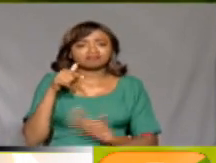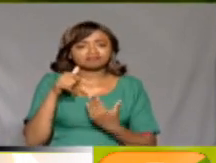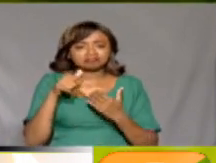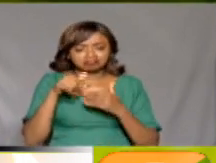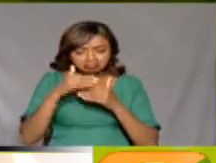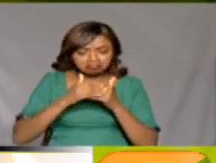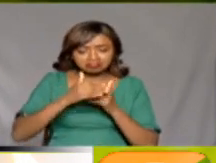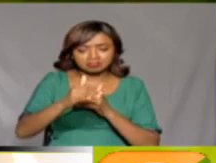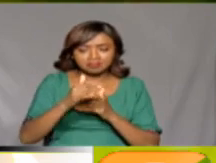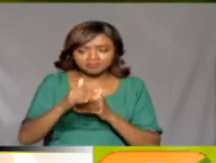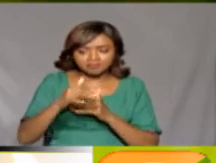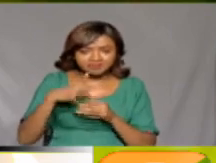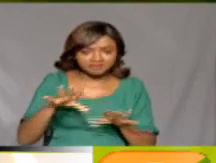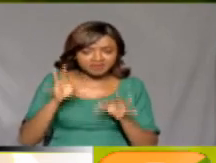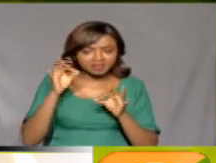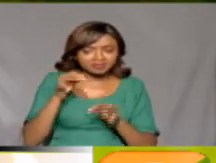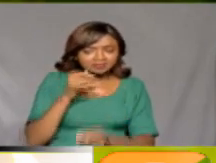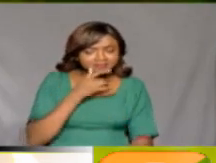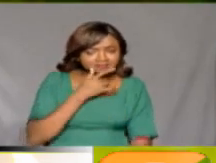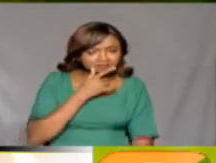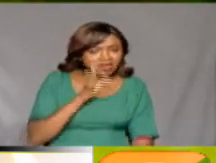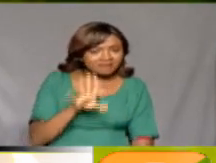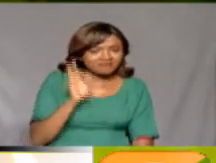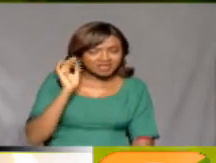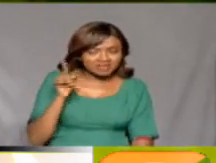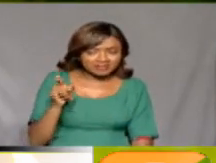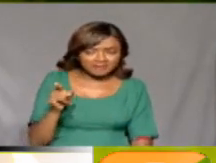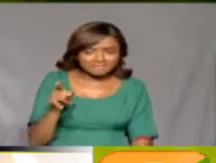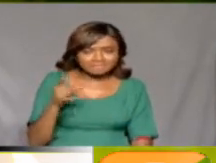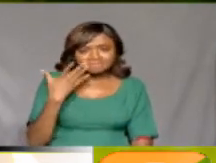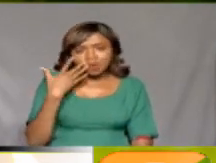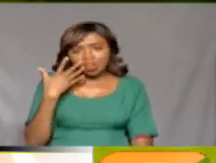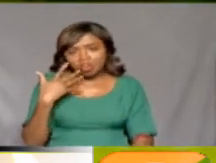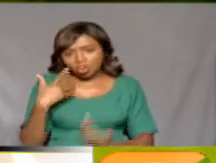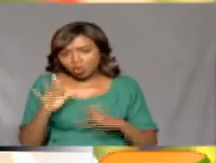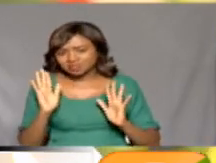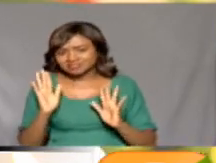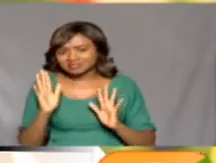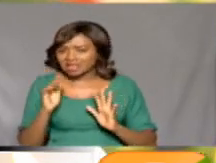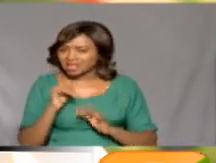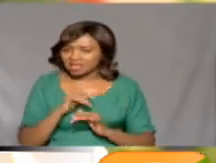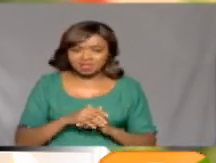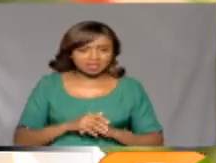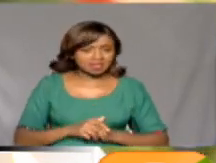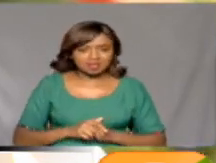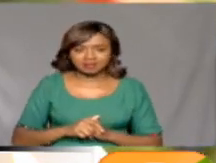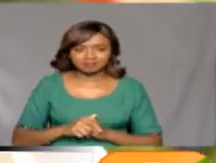move to then concede, what steps preceded that move? That was a very interesting place.